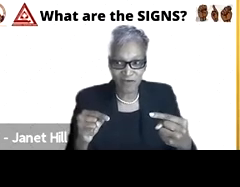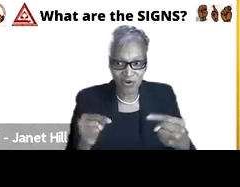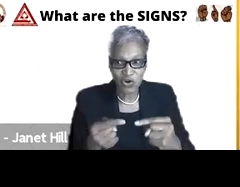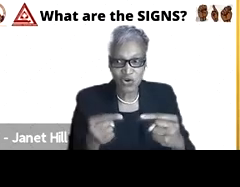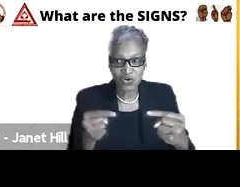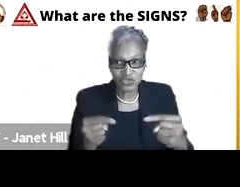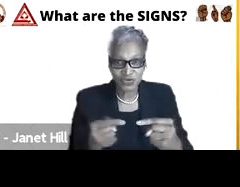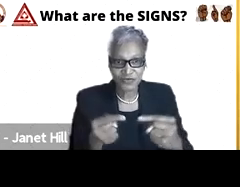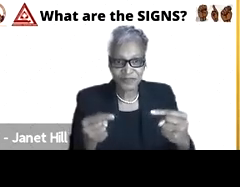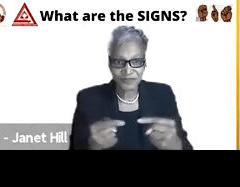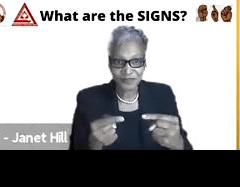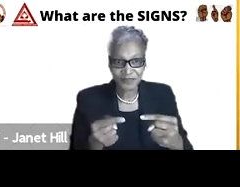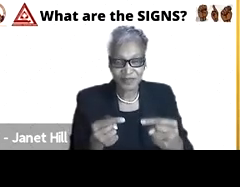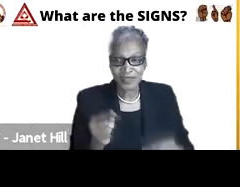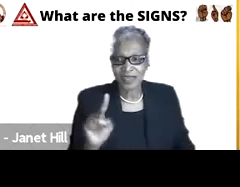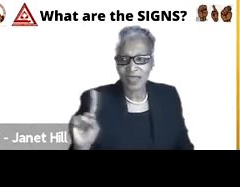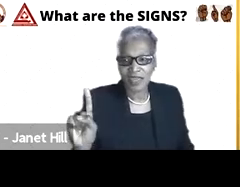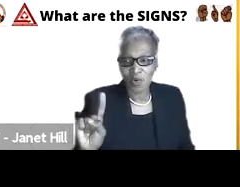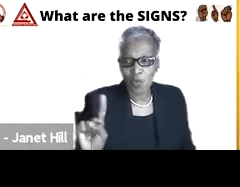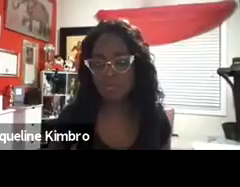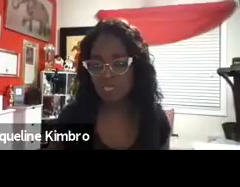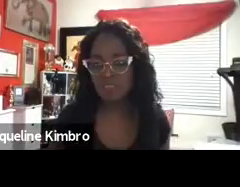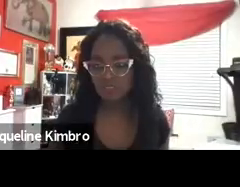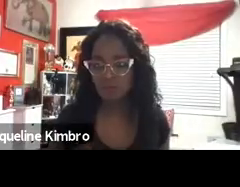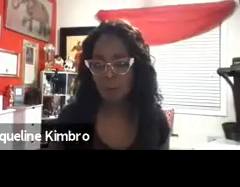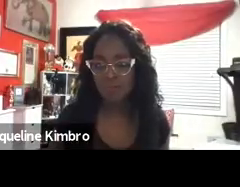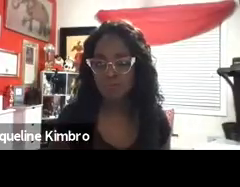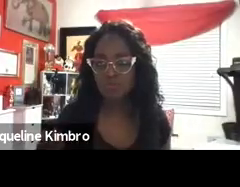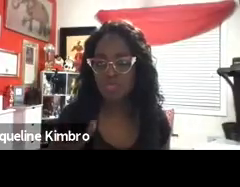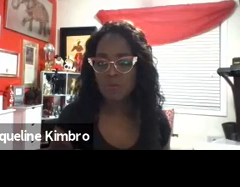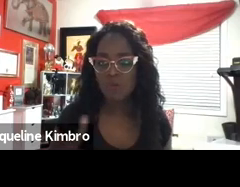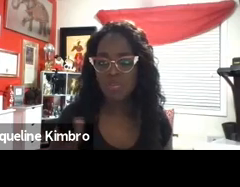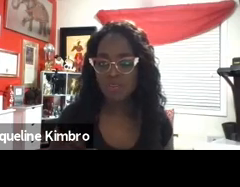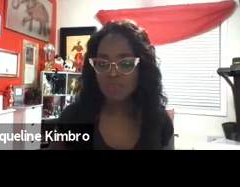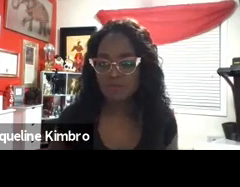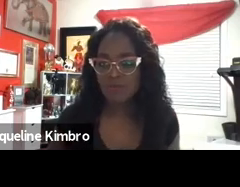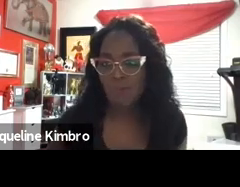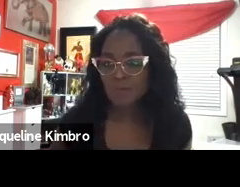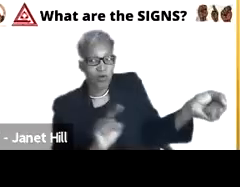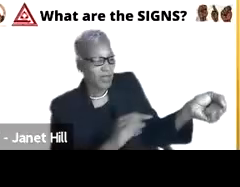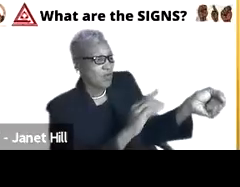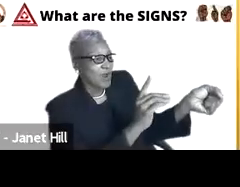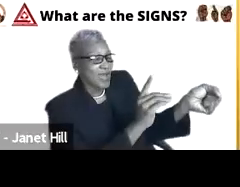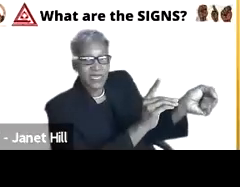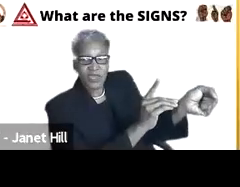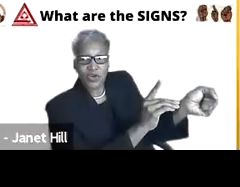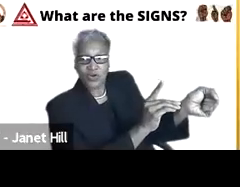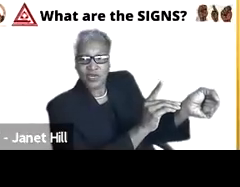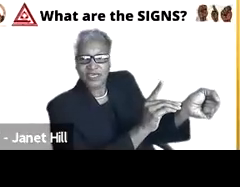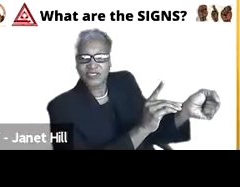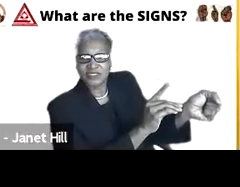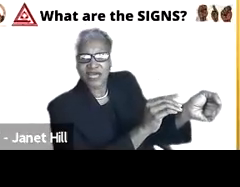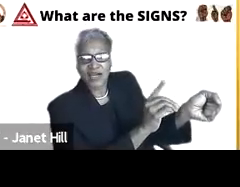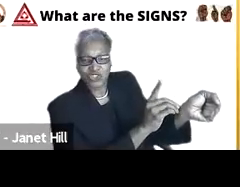do we have? Hurt. Hurt or pain. Where? Where? Now, right